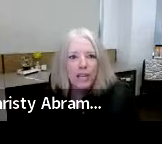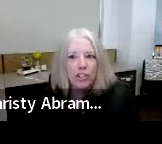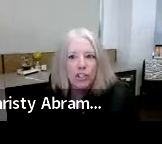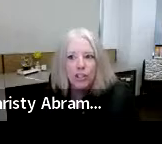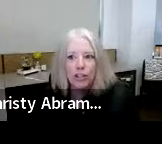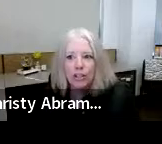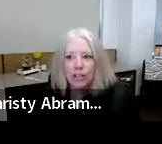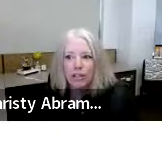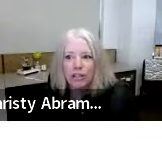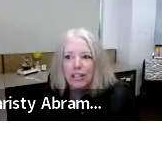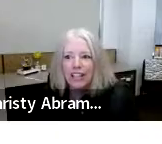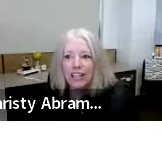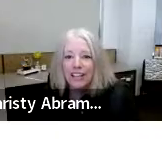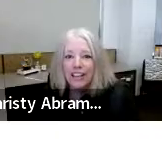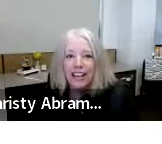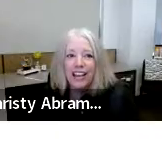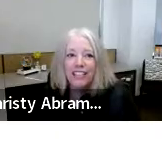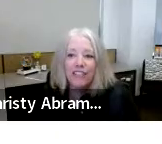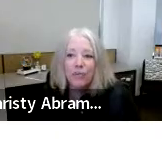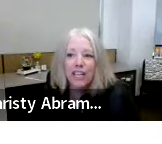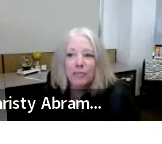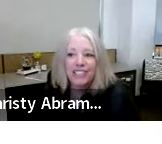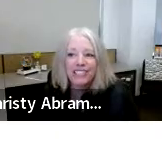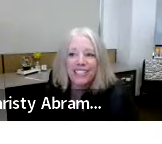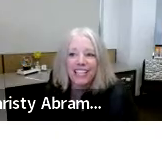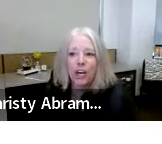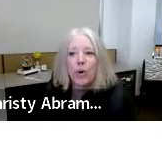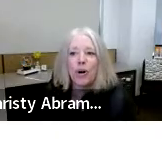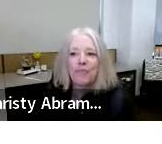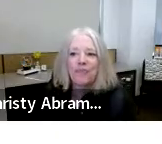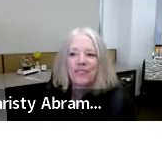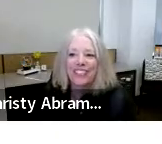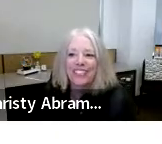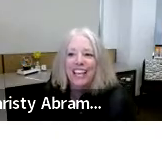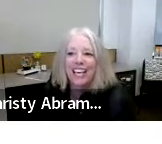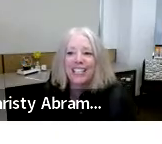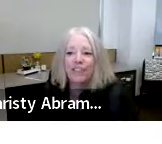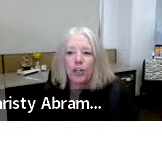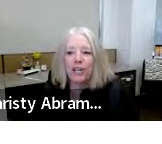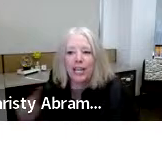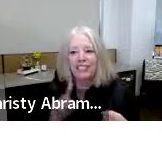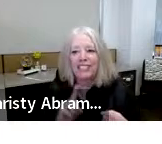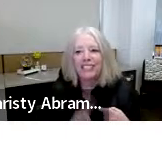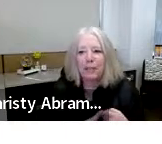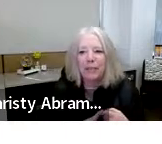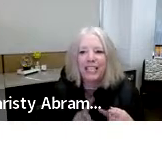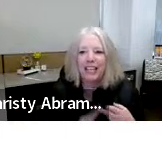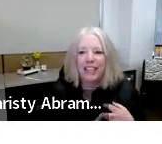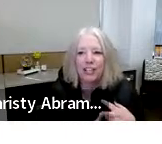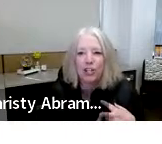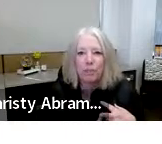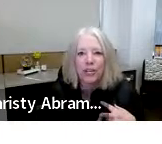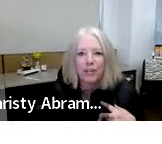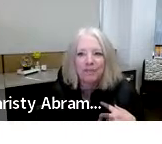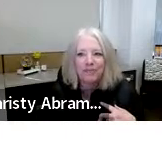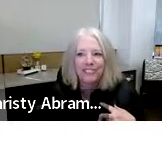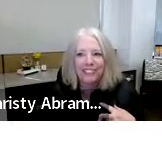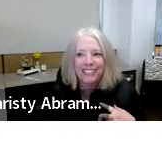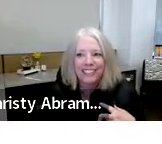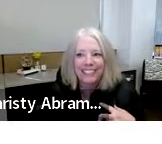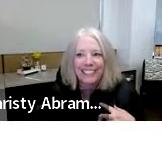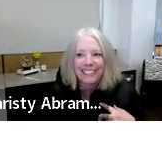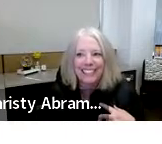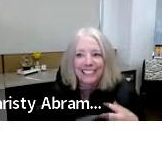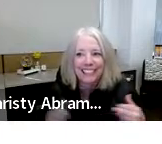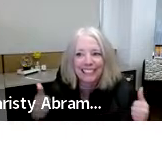But I want to make sure, is everyone able to see the quote? And is everyone able to see me and the interpreter?